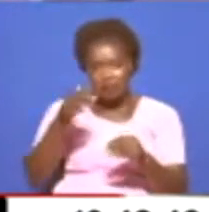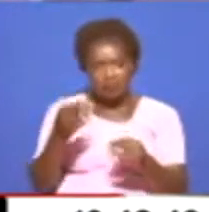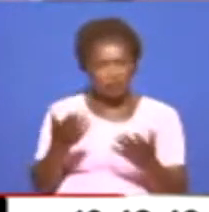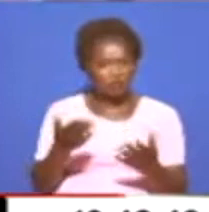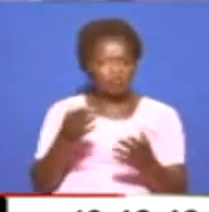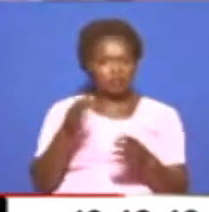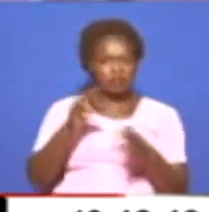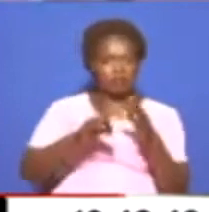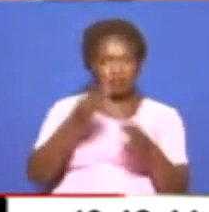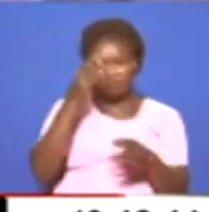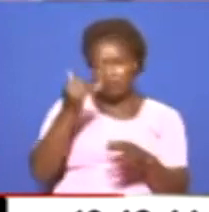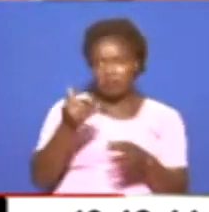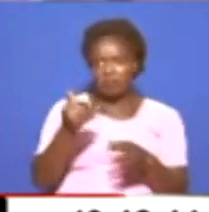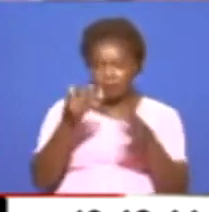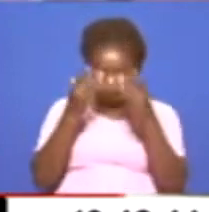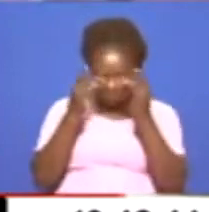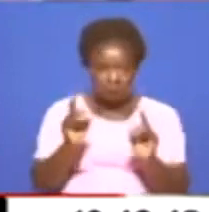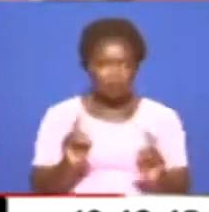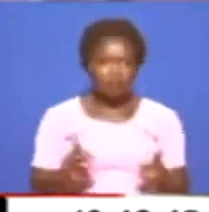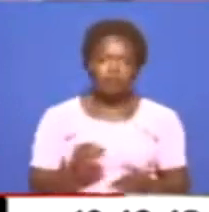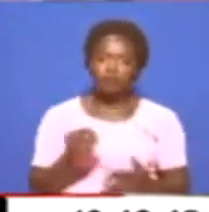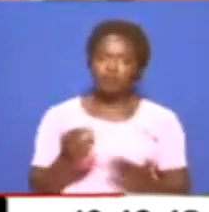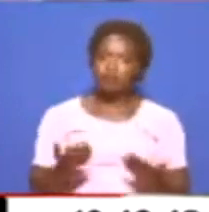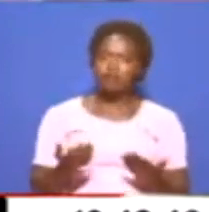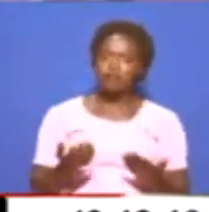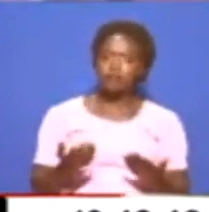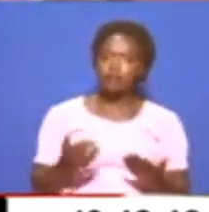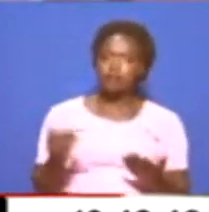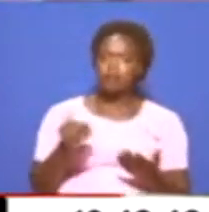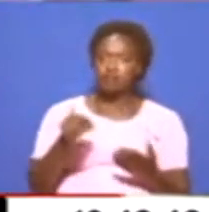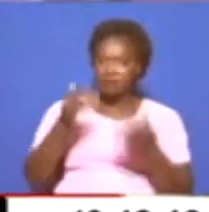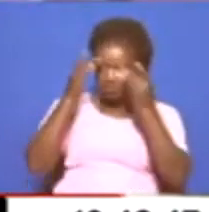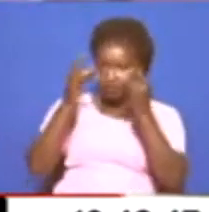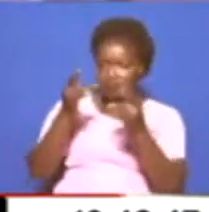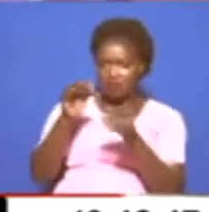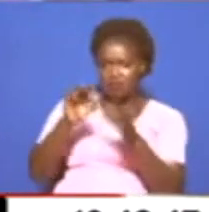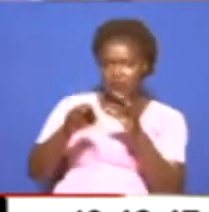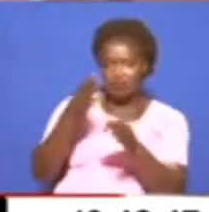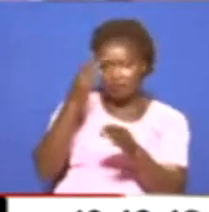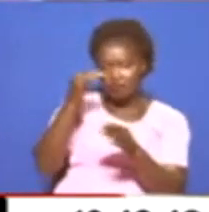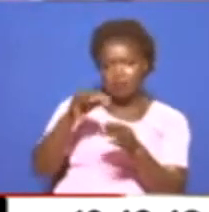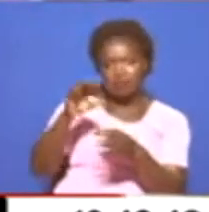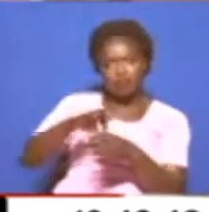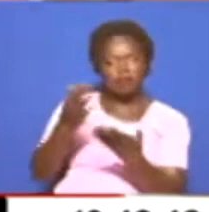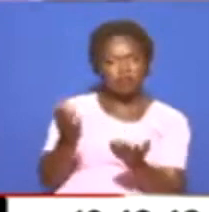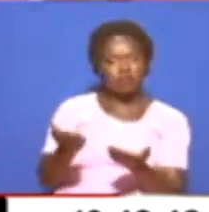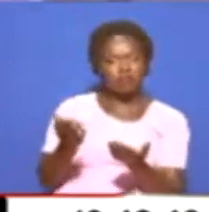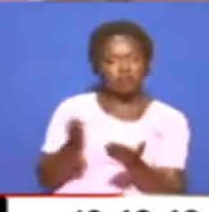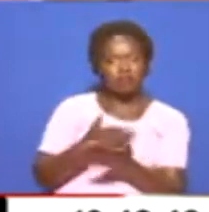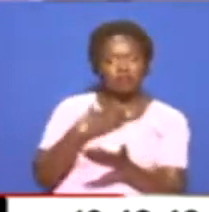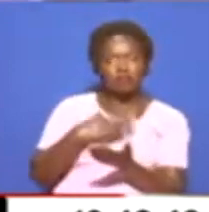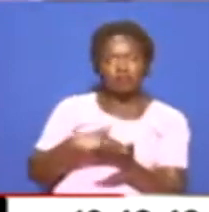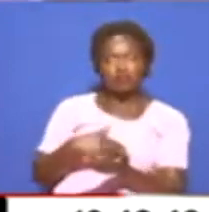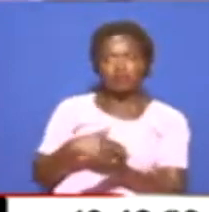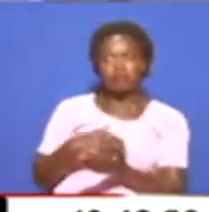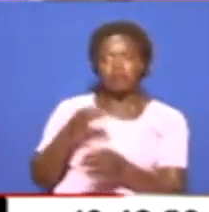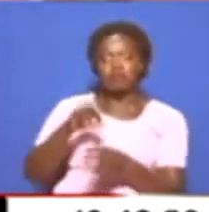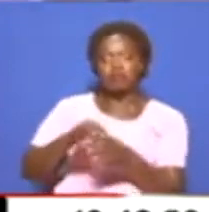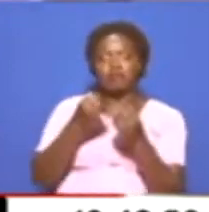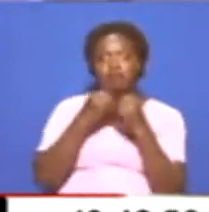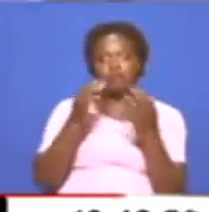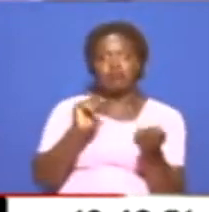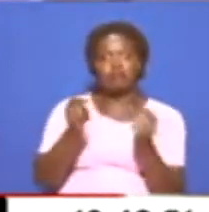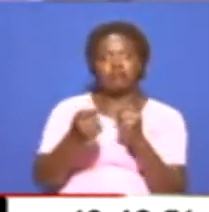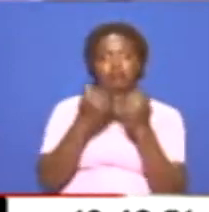election because it has already been decided. Some people have already decided this election. Why would I go to vote? Somebody will tell you, I don't need to vote because things are not